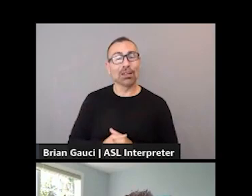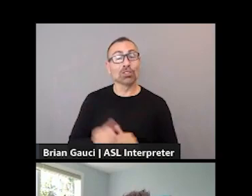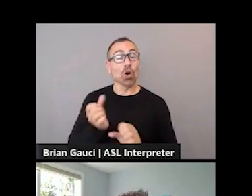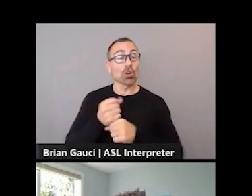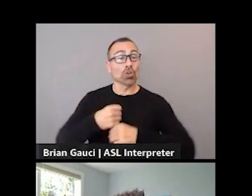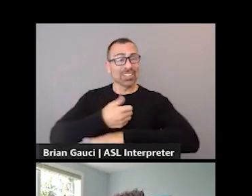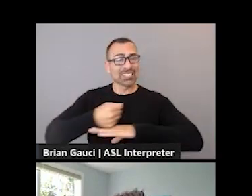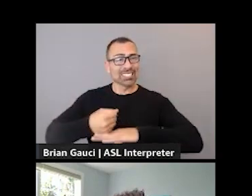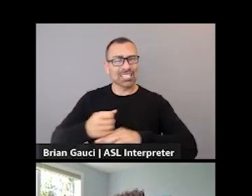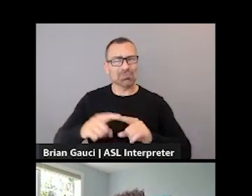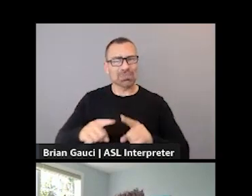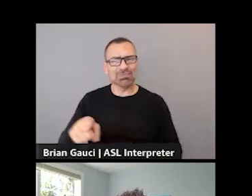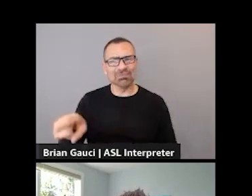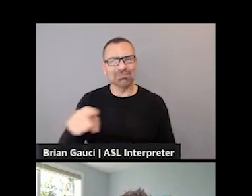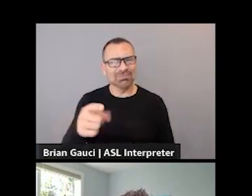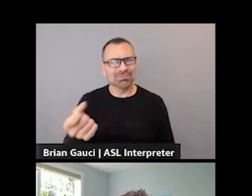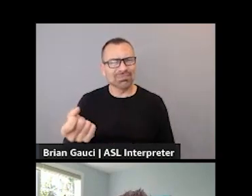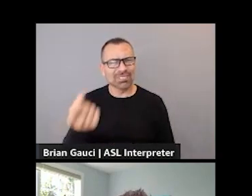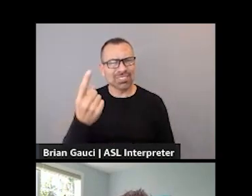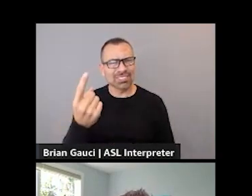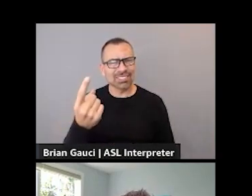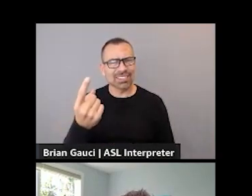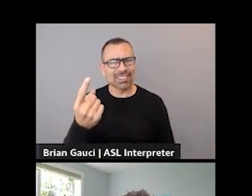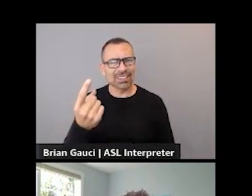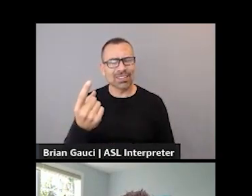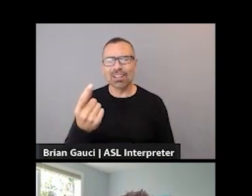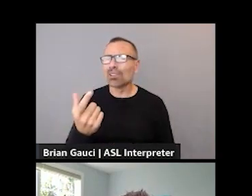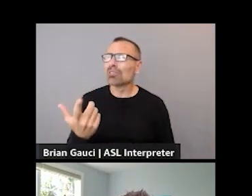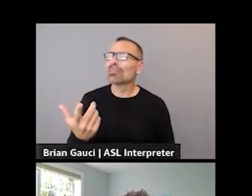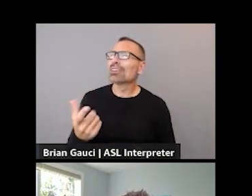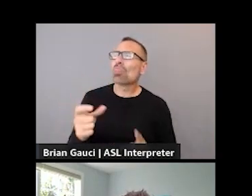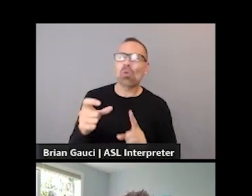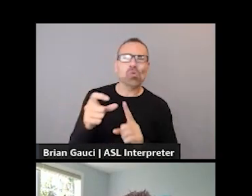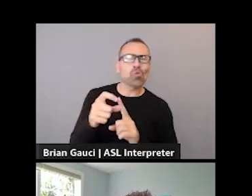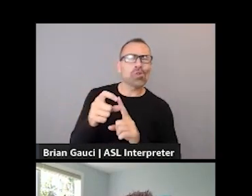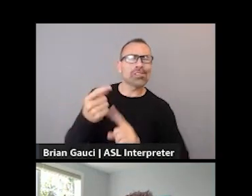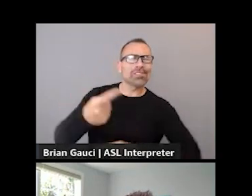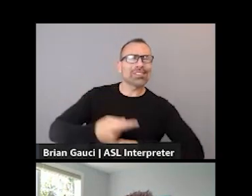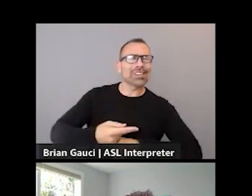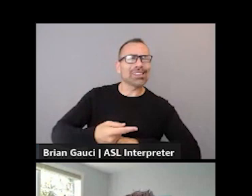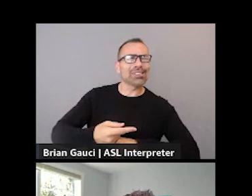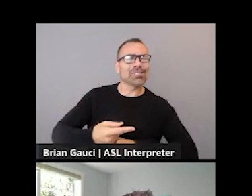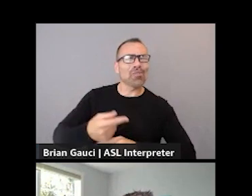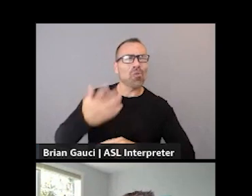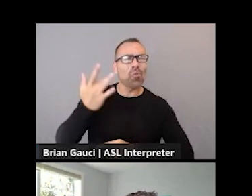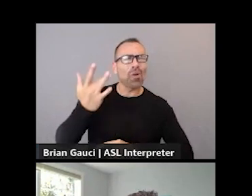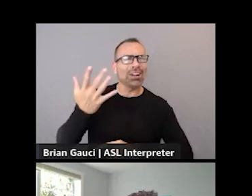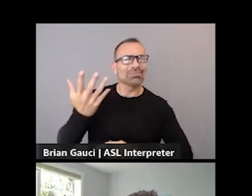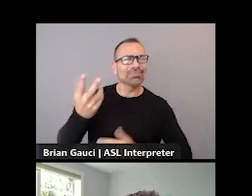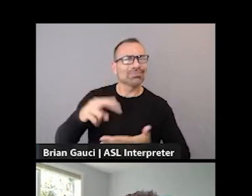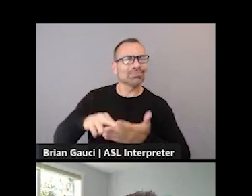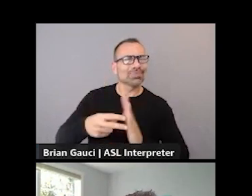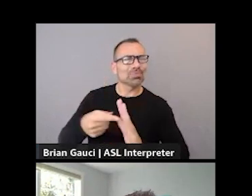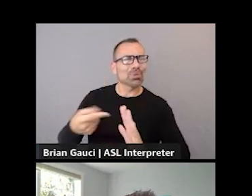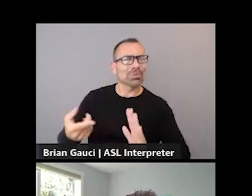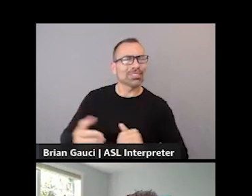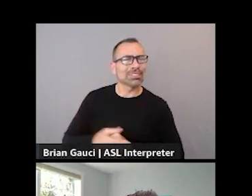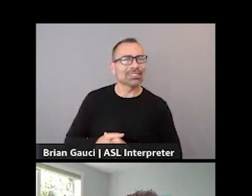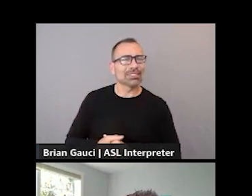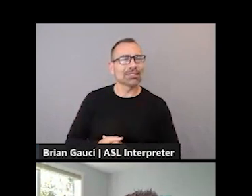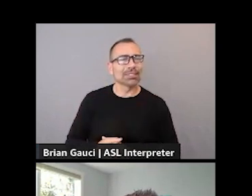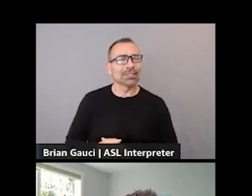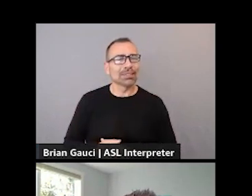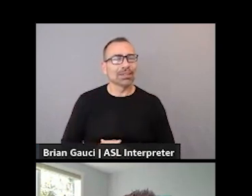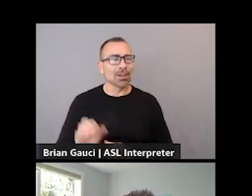still don't understand what like the word of the day, like what is the purpose of that? To have fun. Oh,